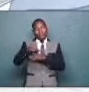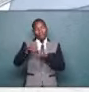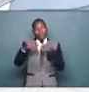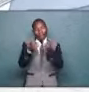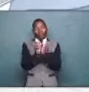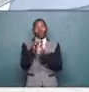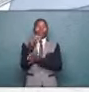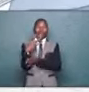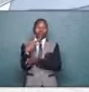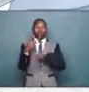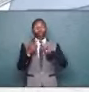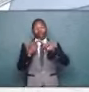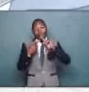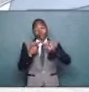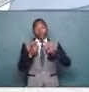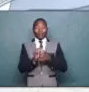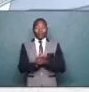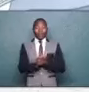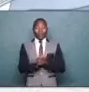as follows.